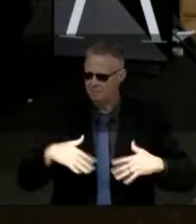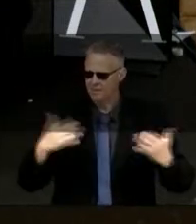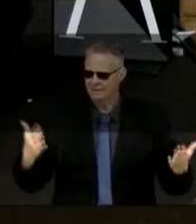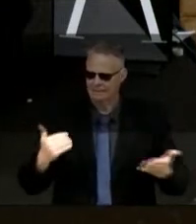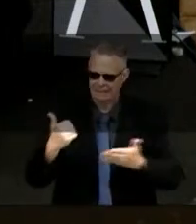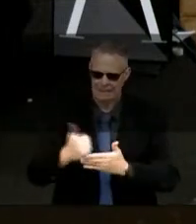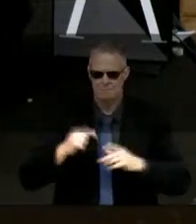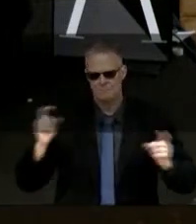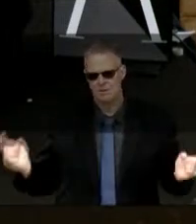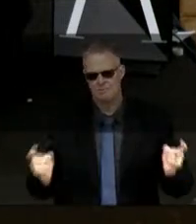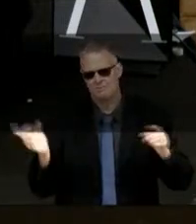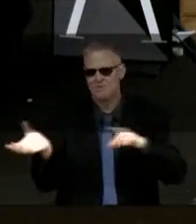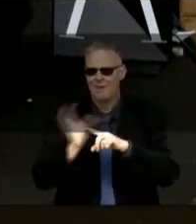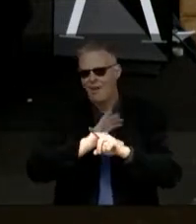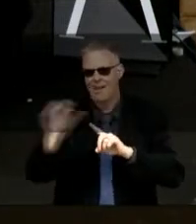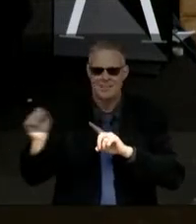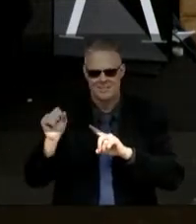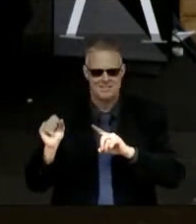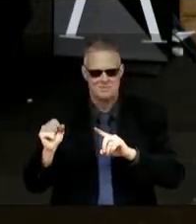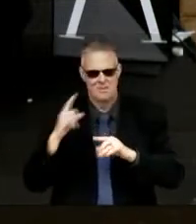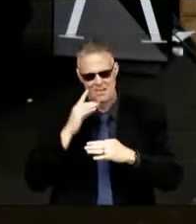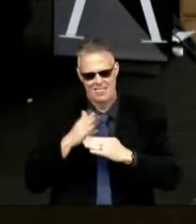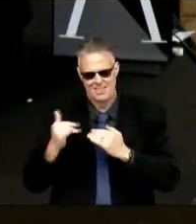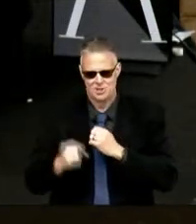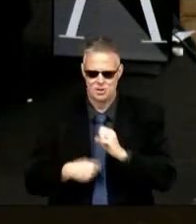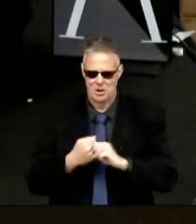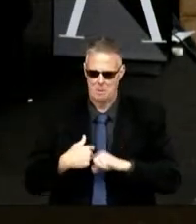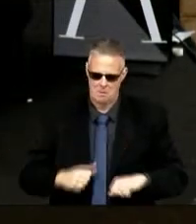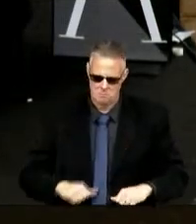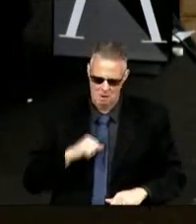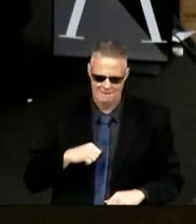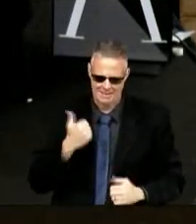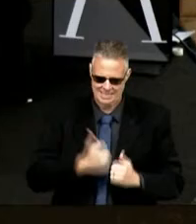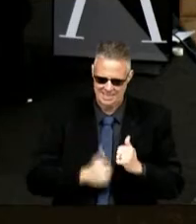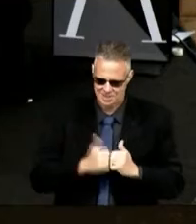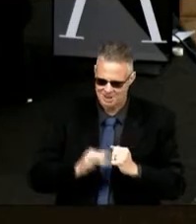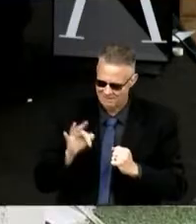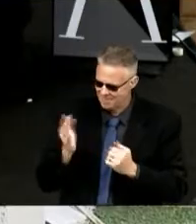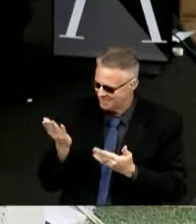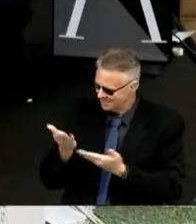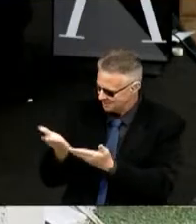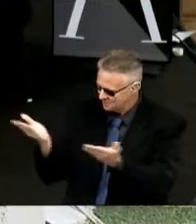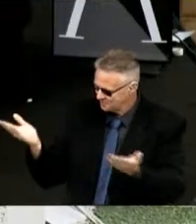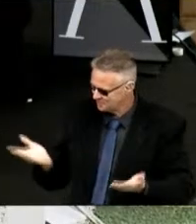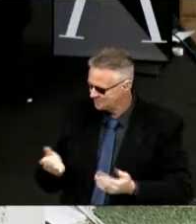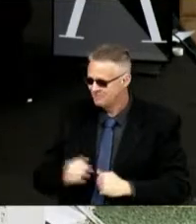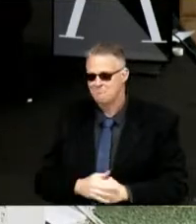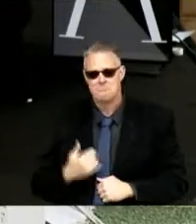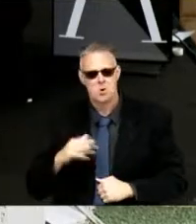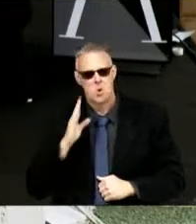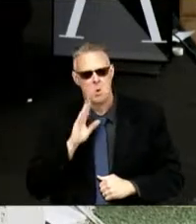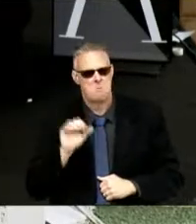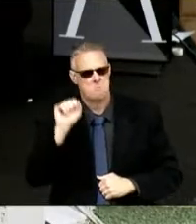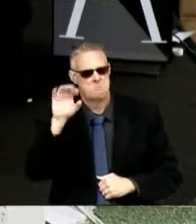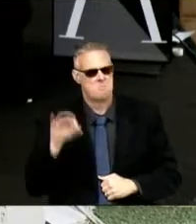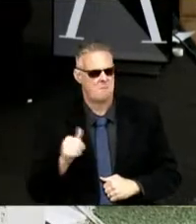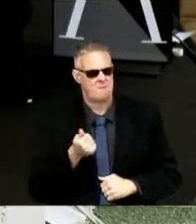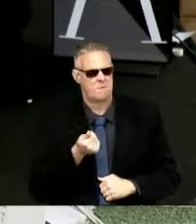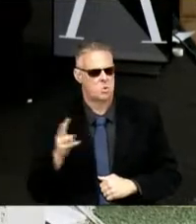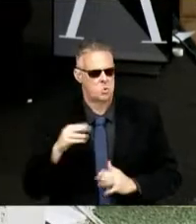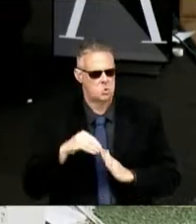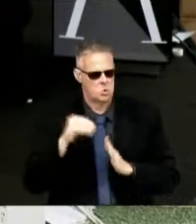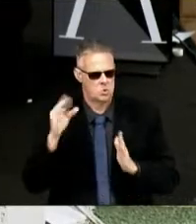help celebrate our awesome completers this year. I'm proud of each and every one of them. I'm going to talk about a few students,